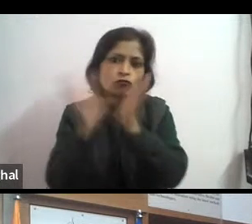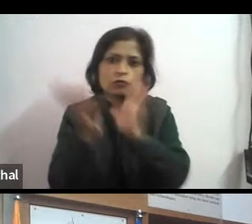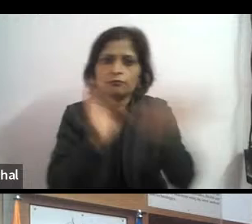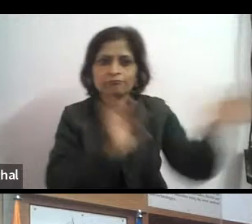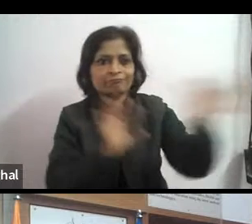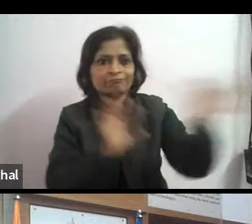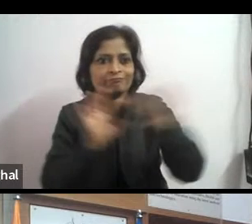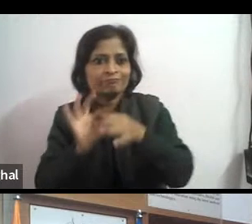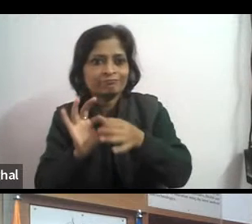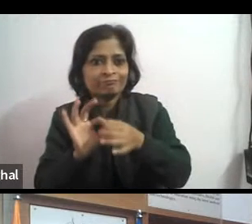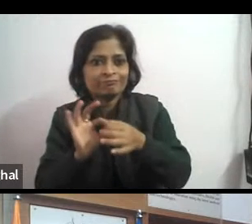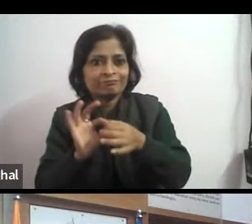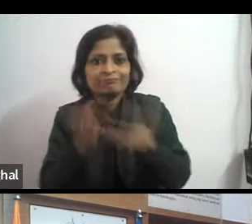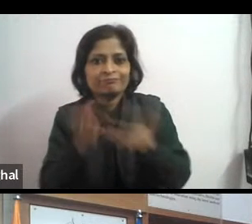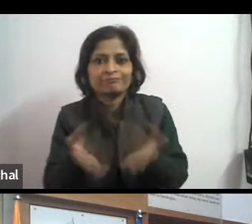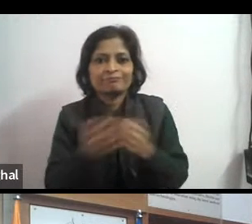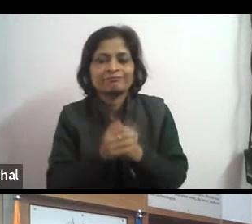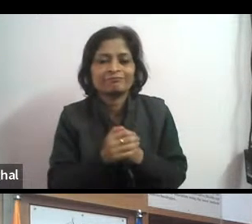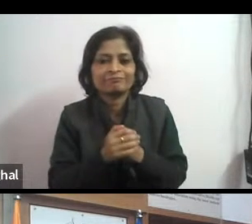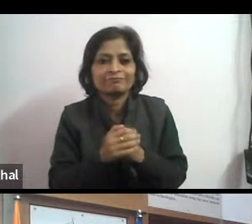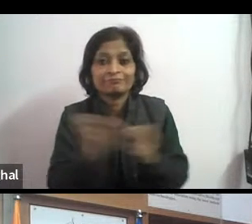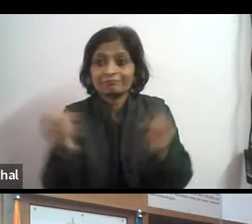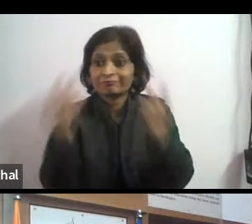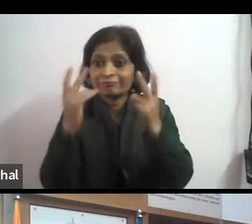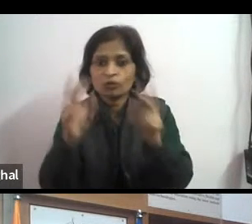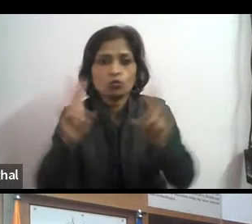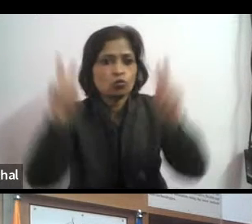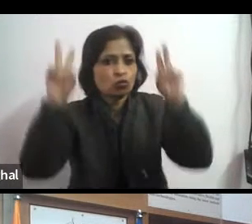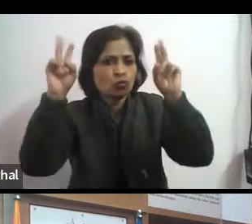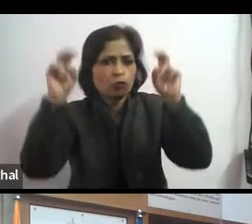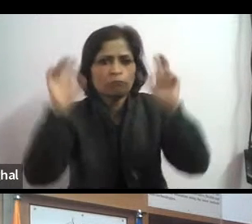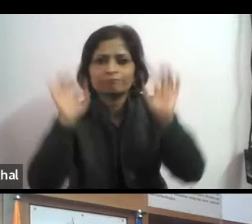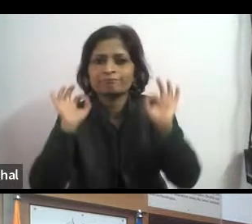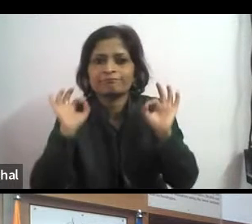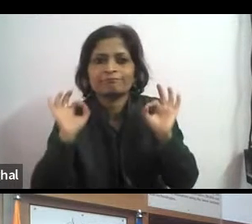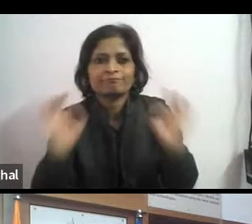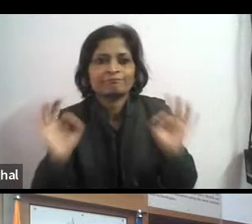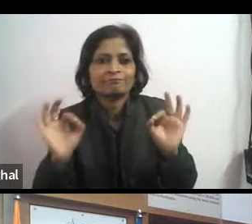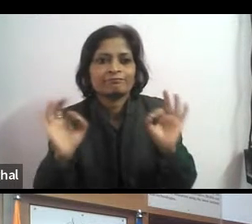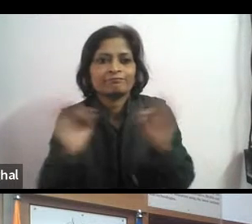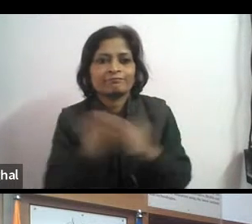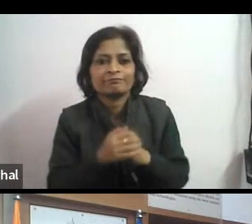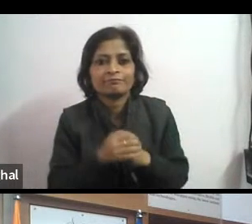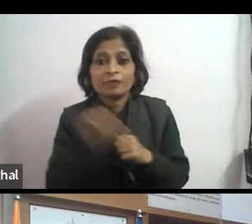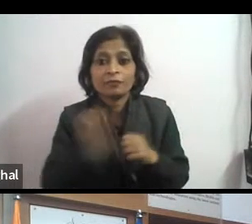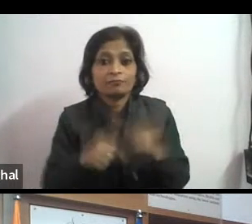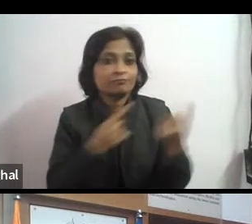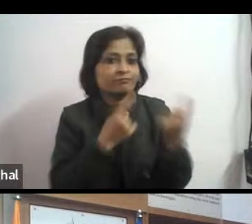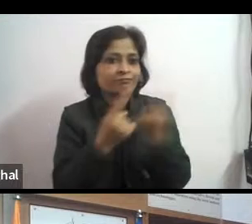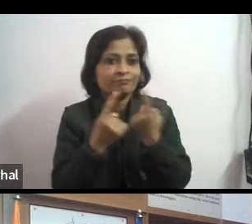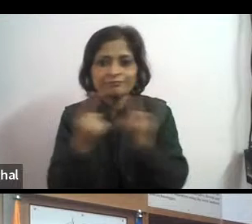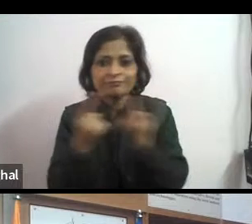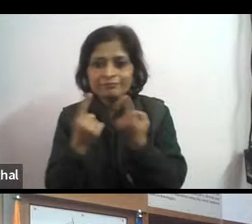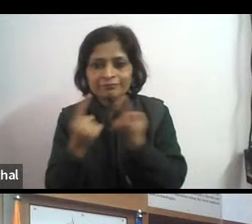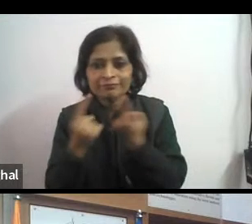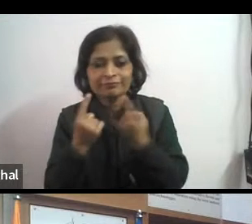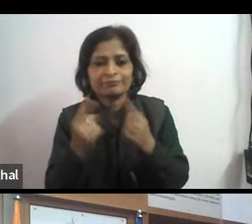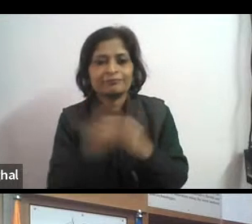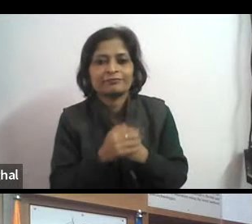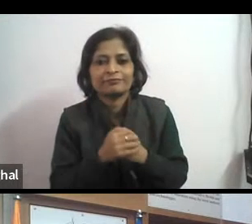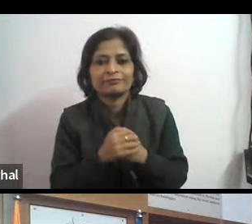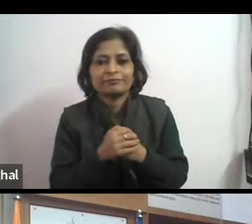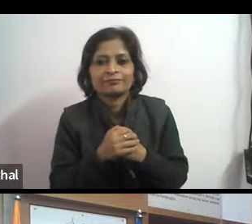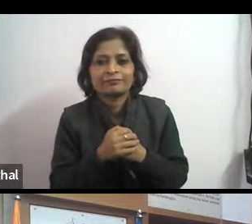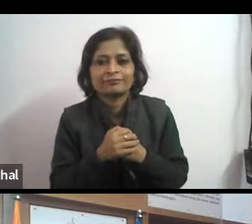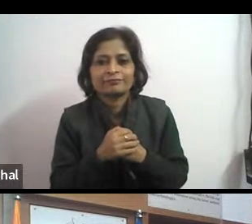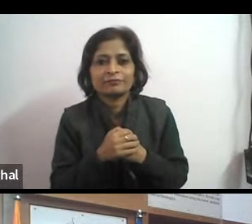It's a wonderful topic to really talk about, and this is something